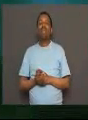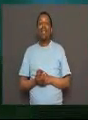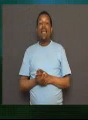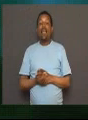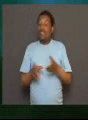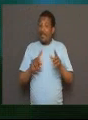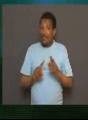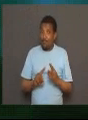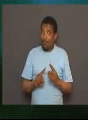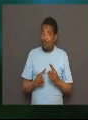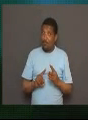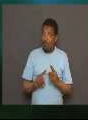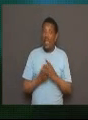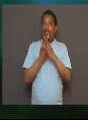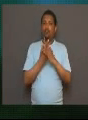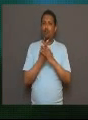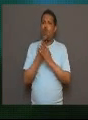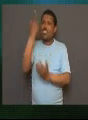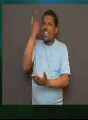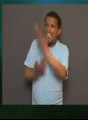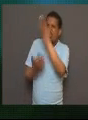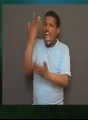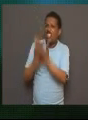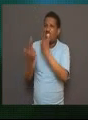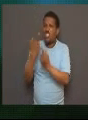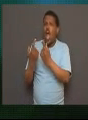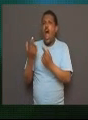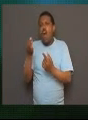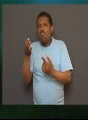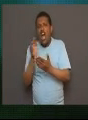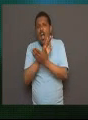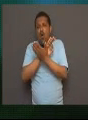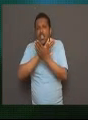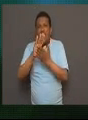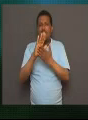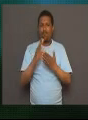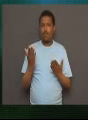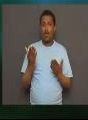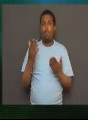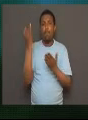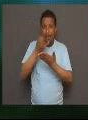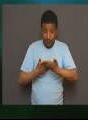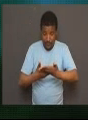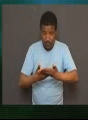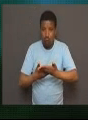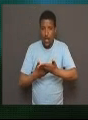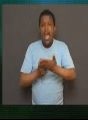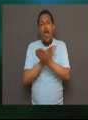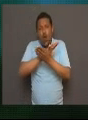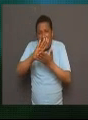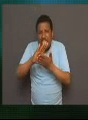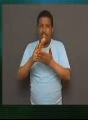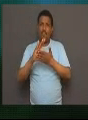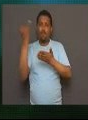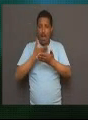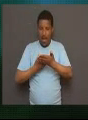Let us begin with a discussion of qualitative maps. A qualitative